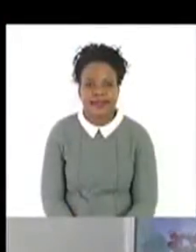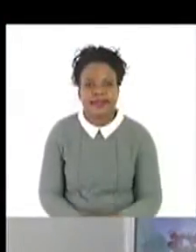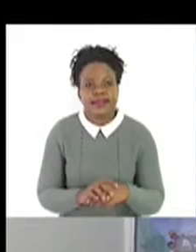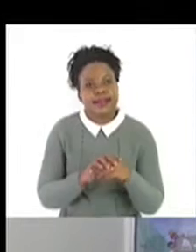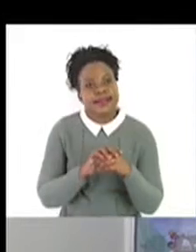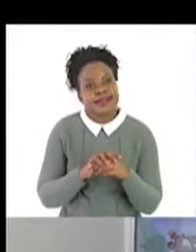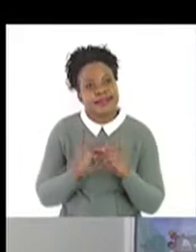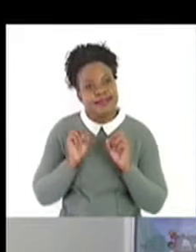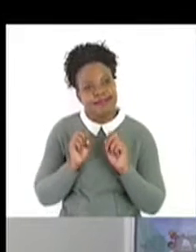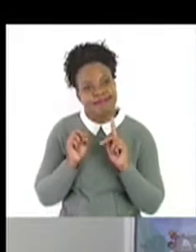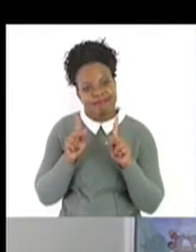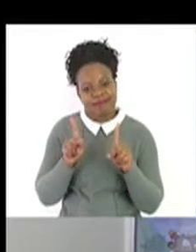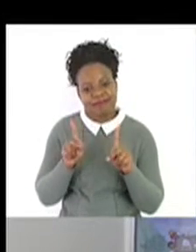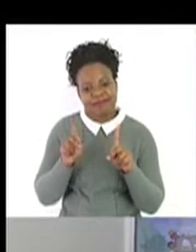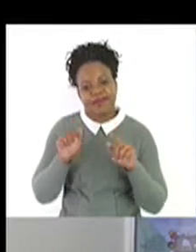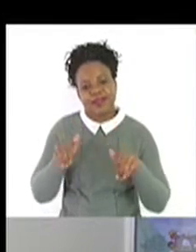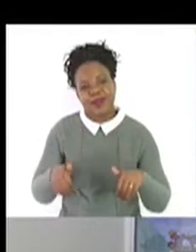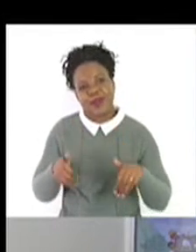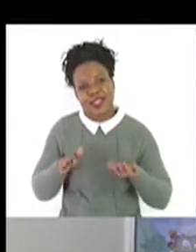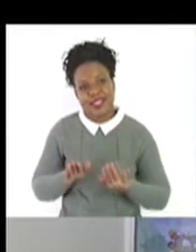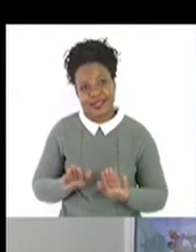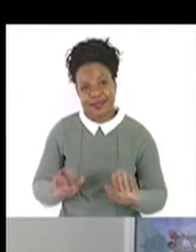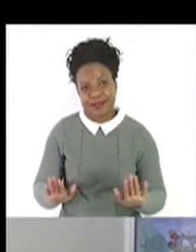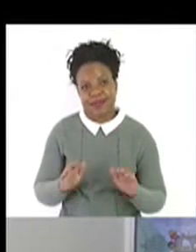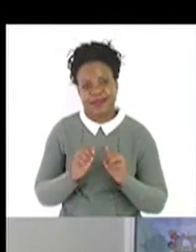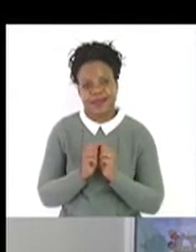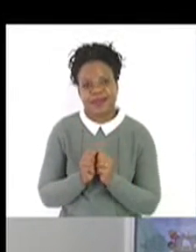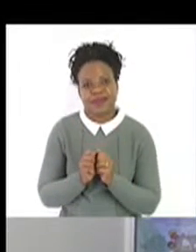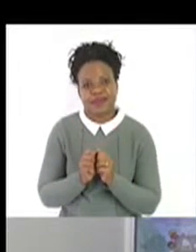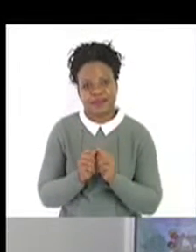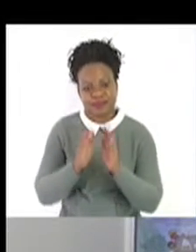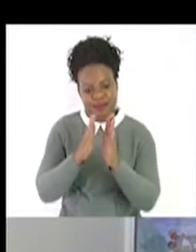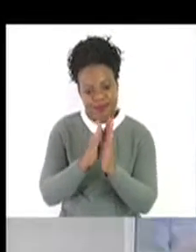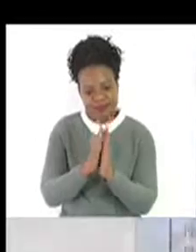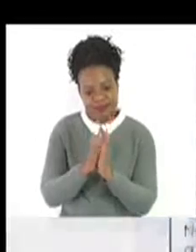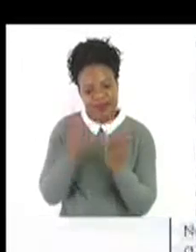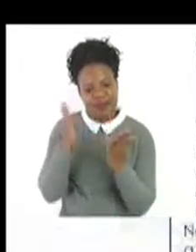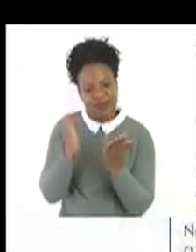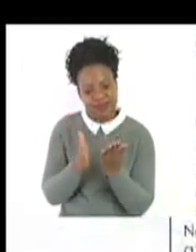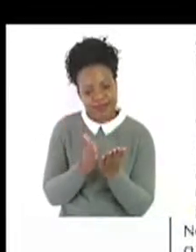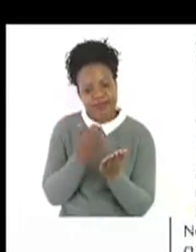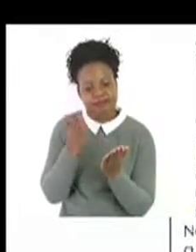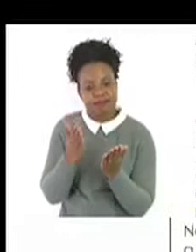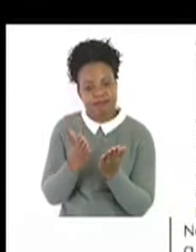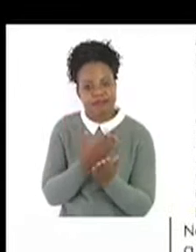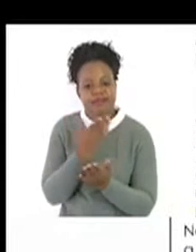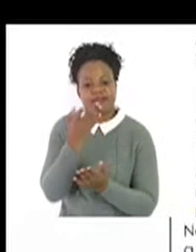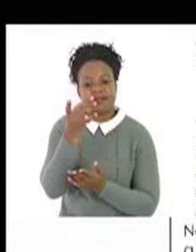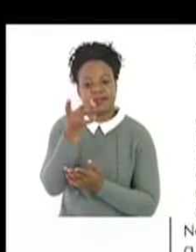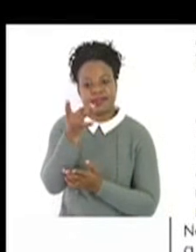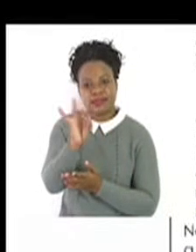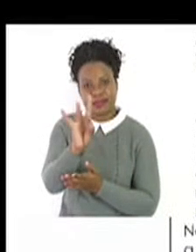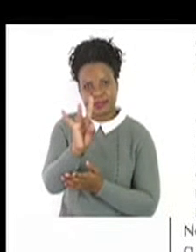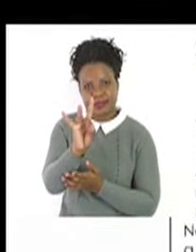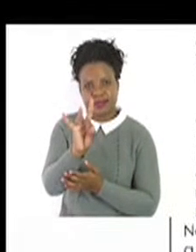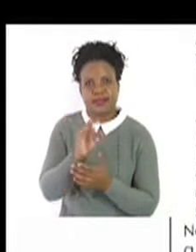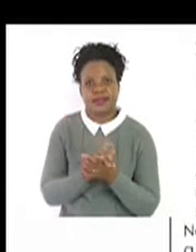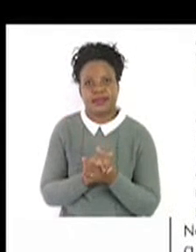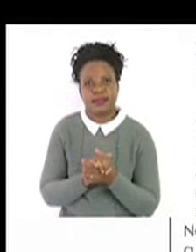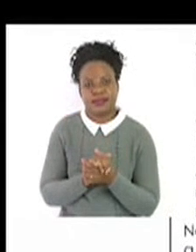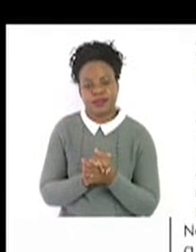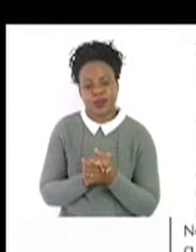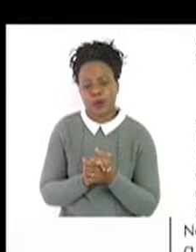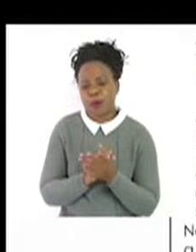Okay, boys and girls, let's turn our books to page 8, where we are having